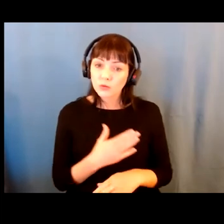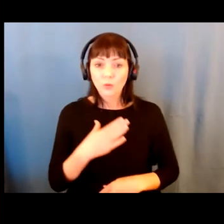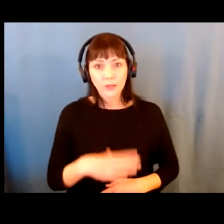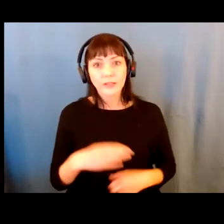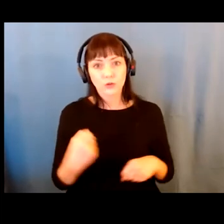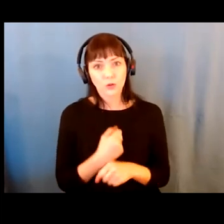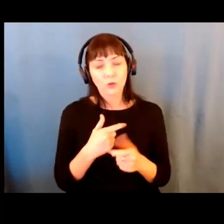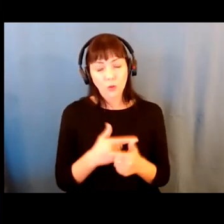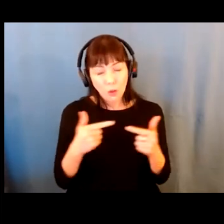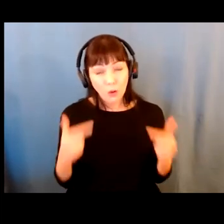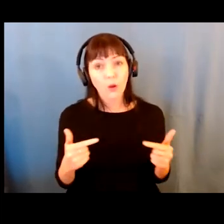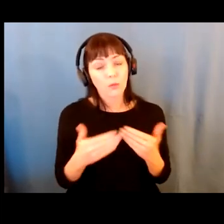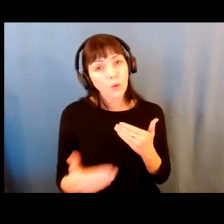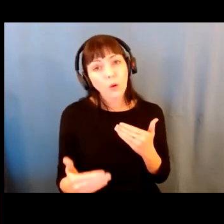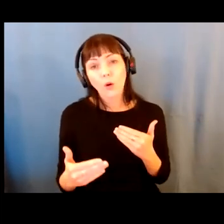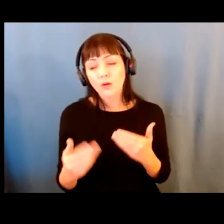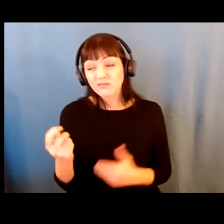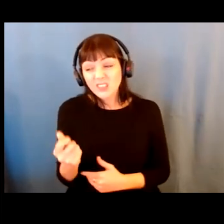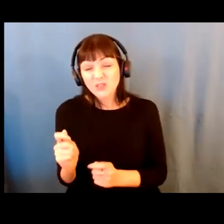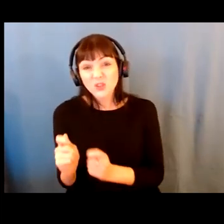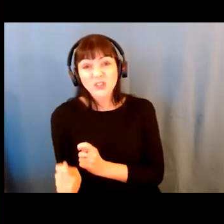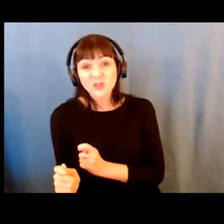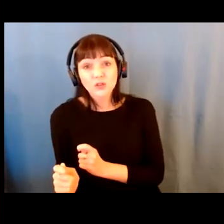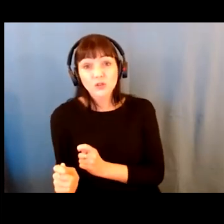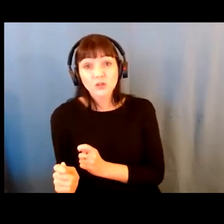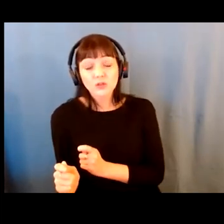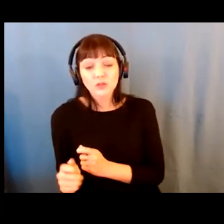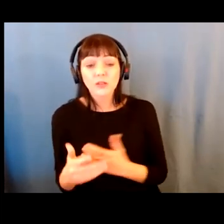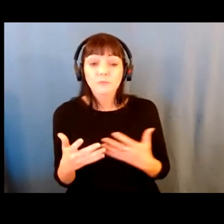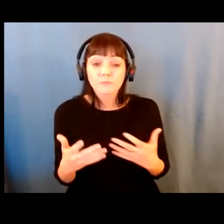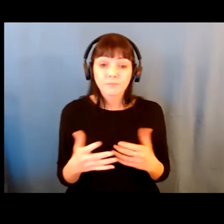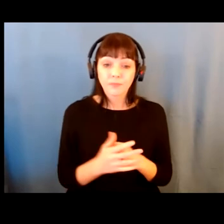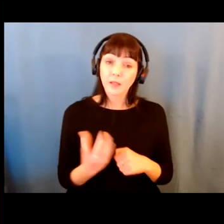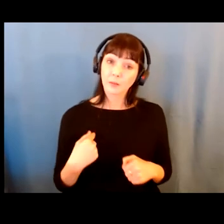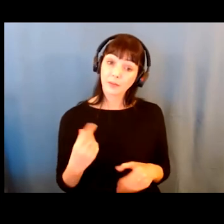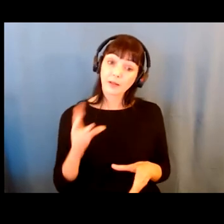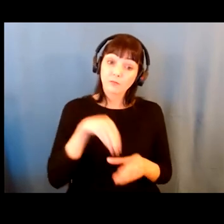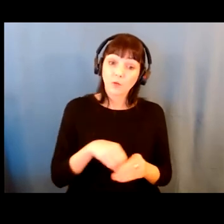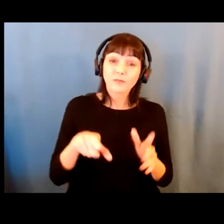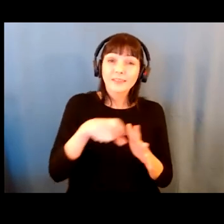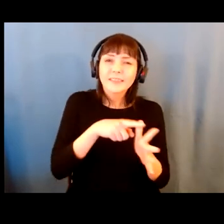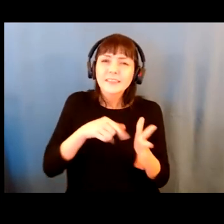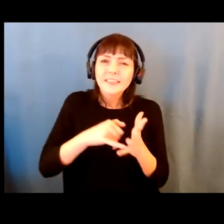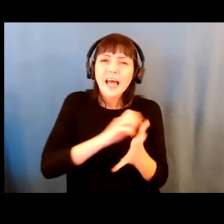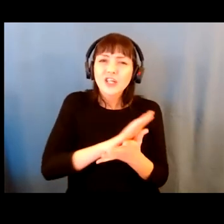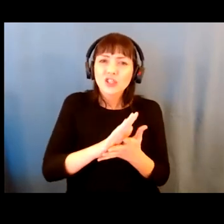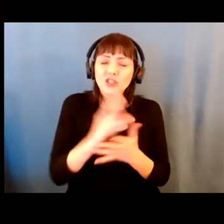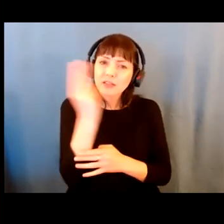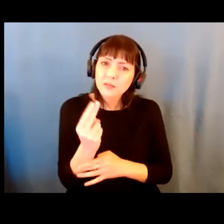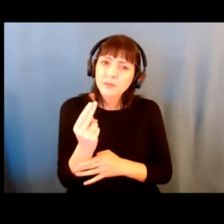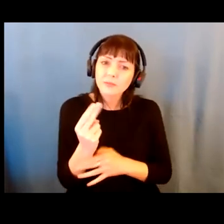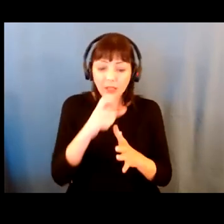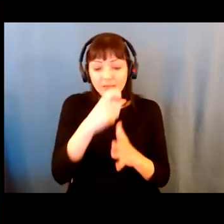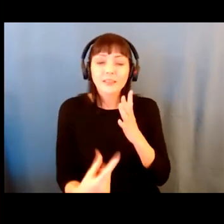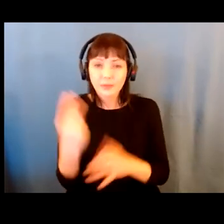lot that isn't changing, but I've been part, or I'm being part of a project with DASH, Disability